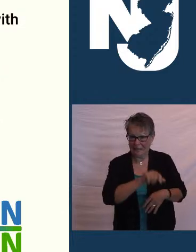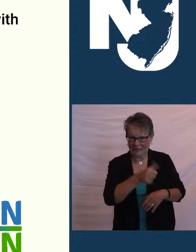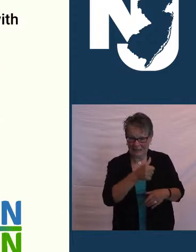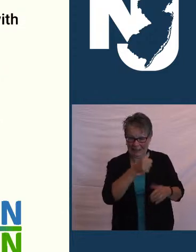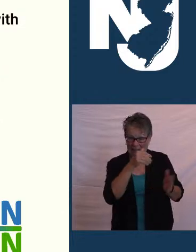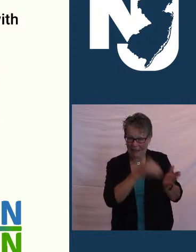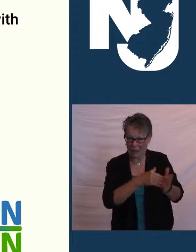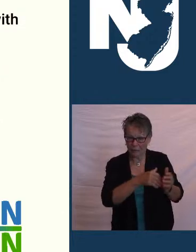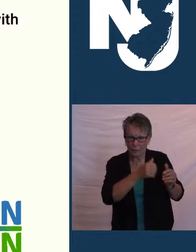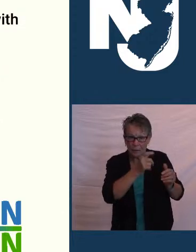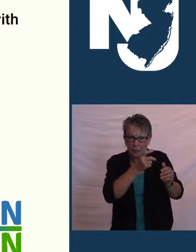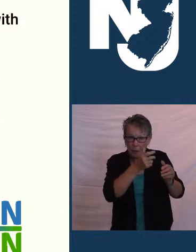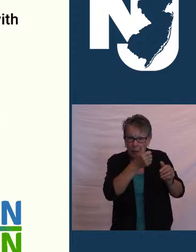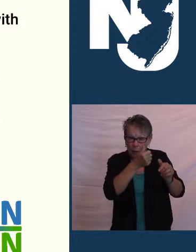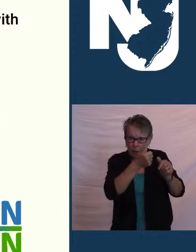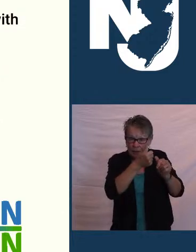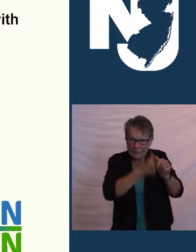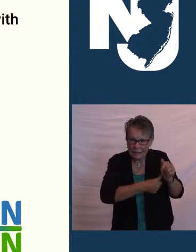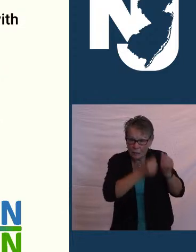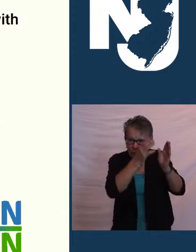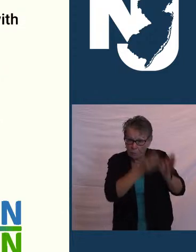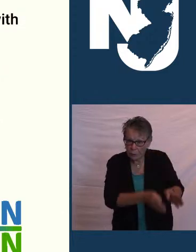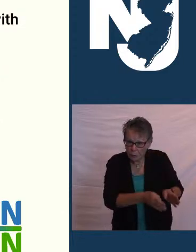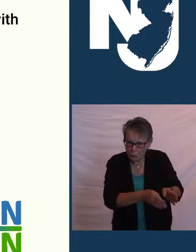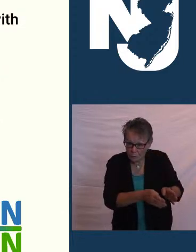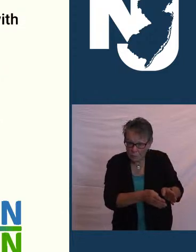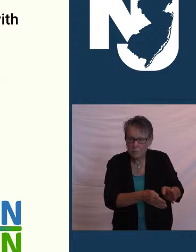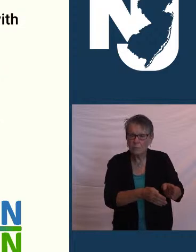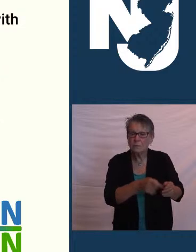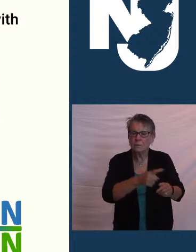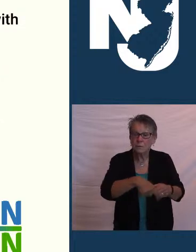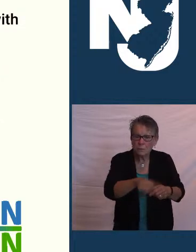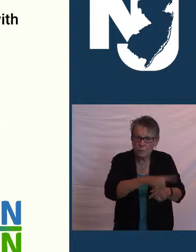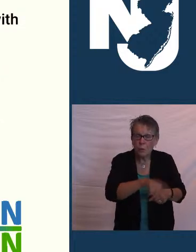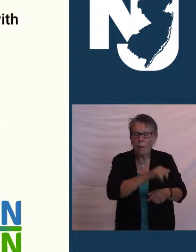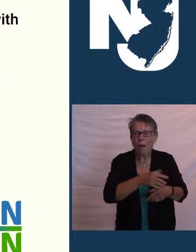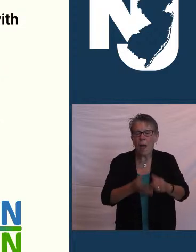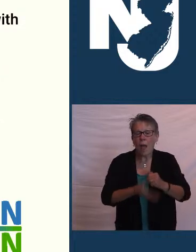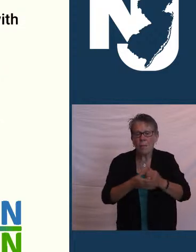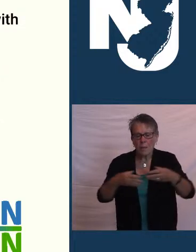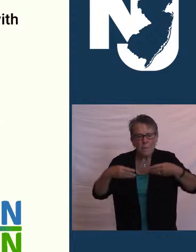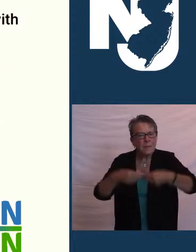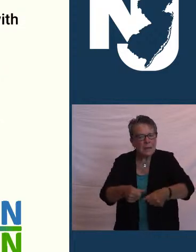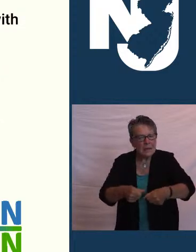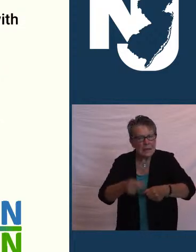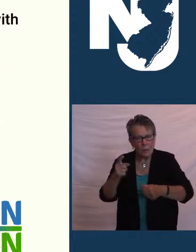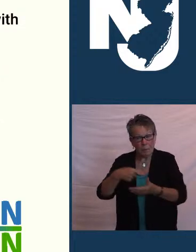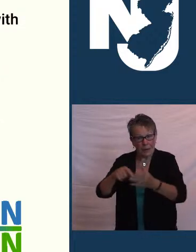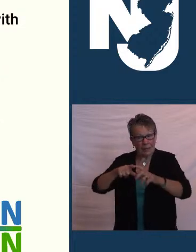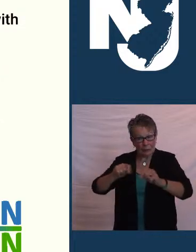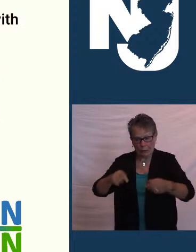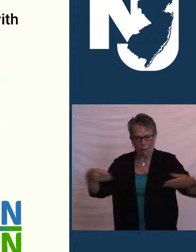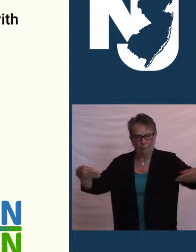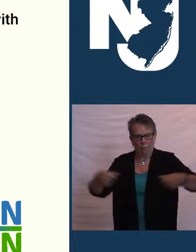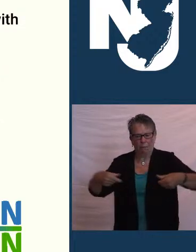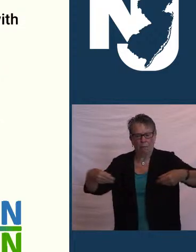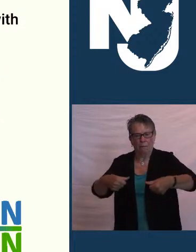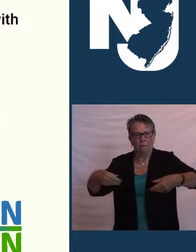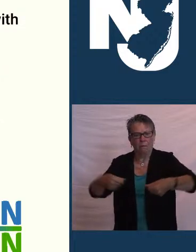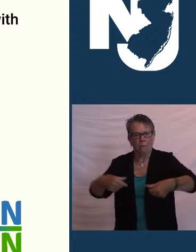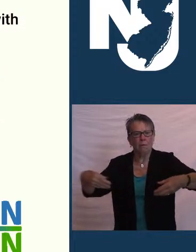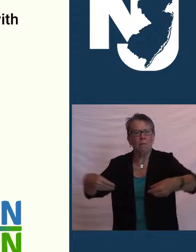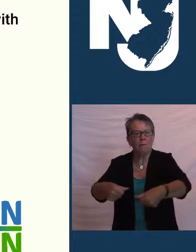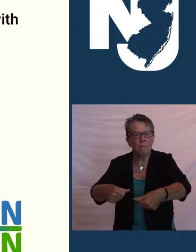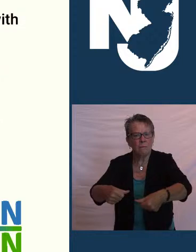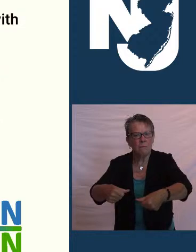subsidy is there to help cover wages for a new employee for up to their first 6 months on the job, a